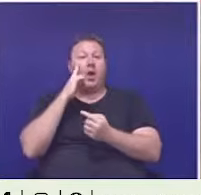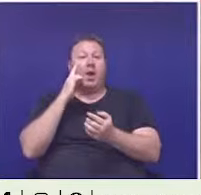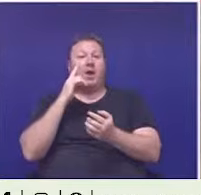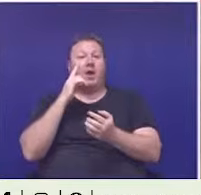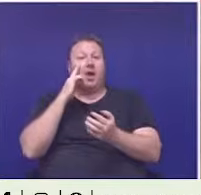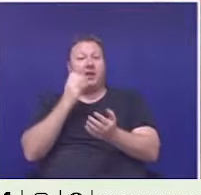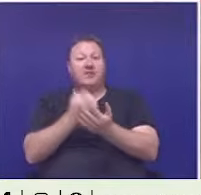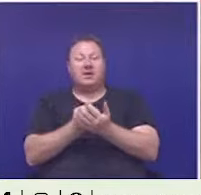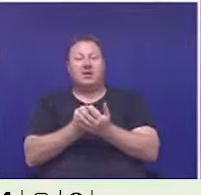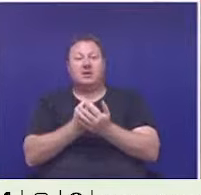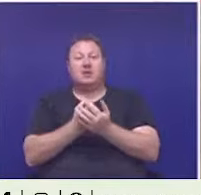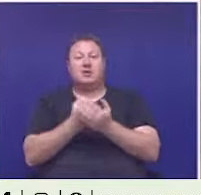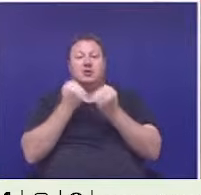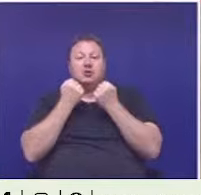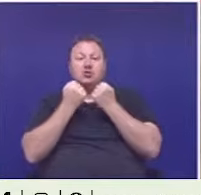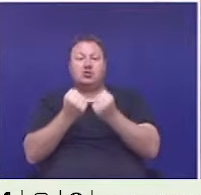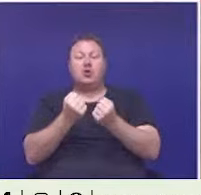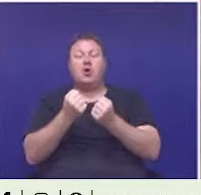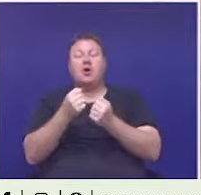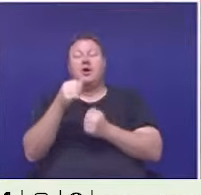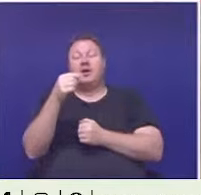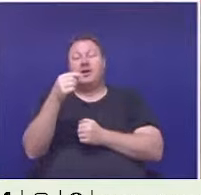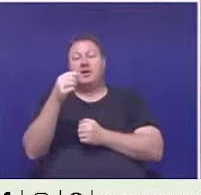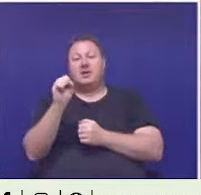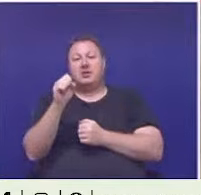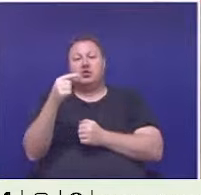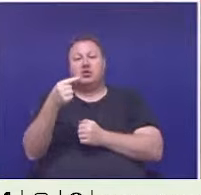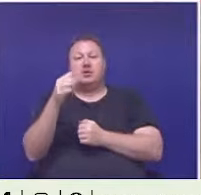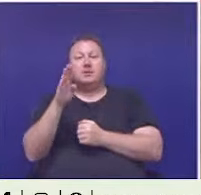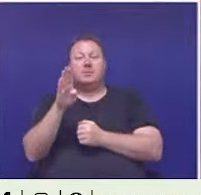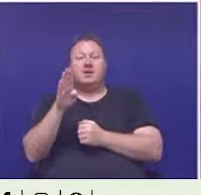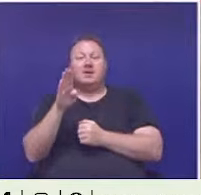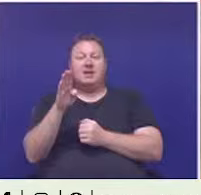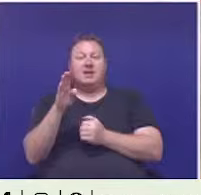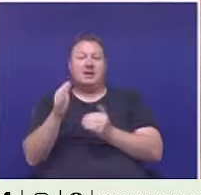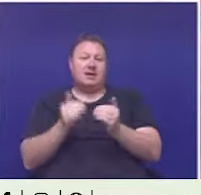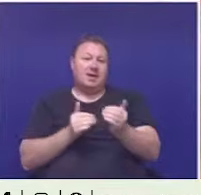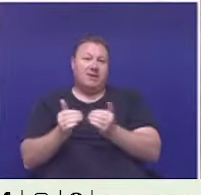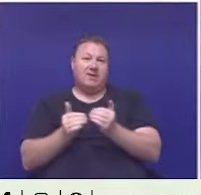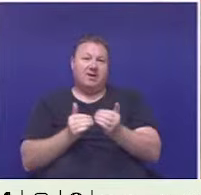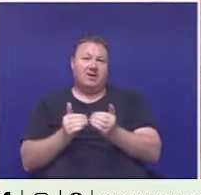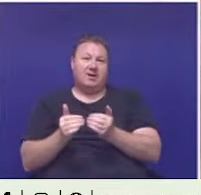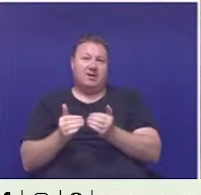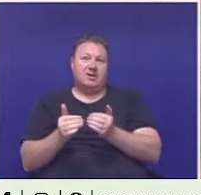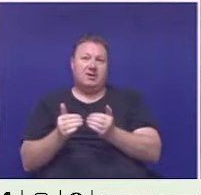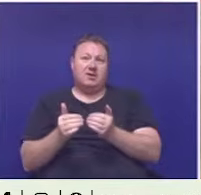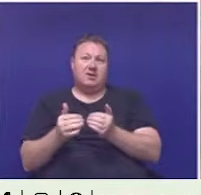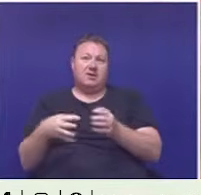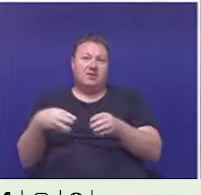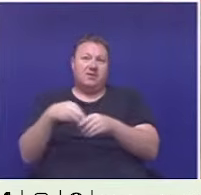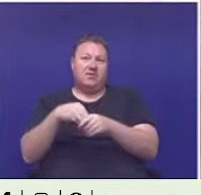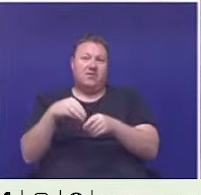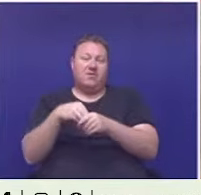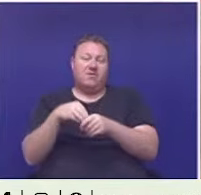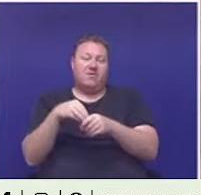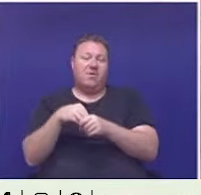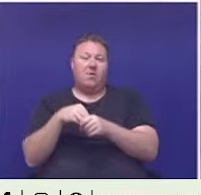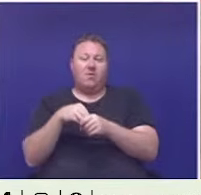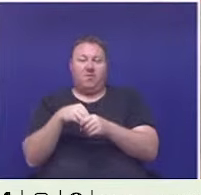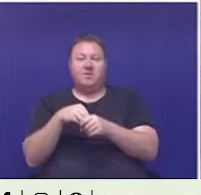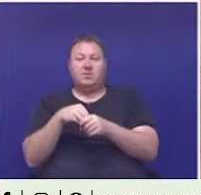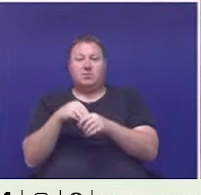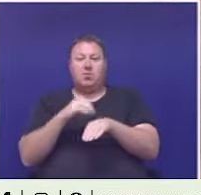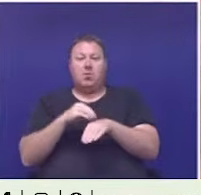that stronger SGB governance and involvement leads directly